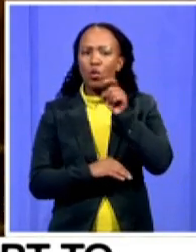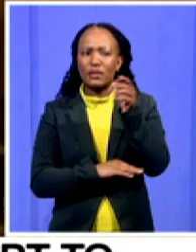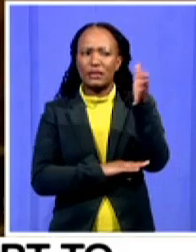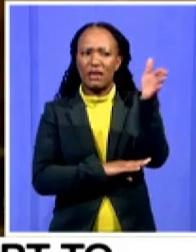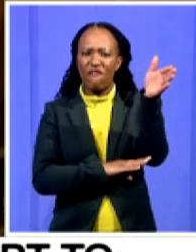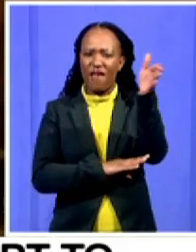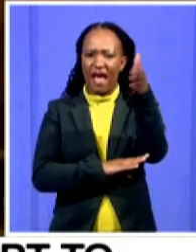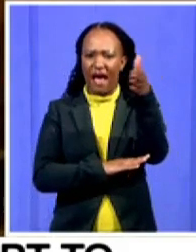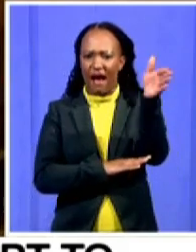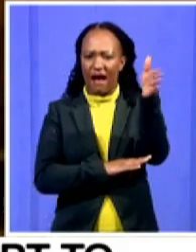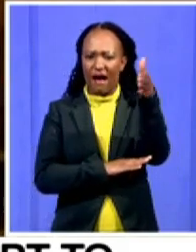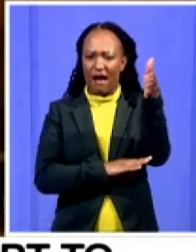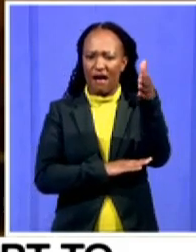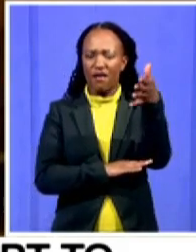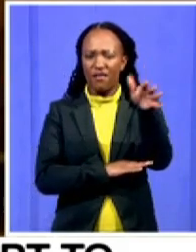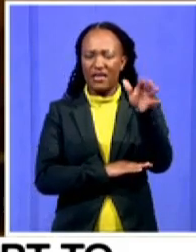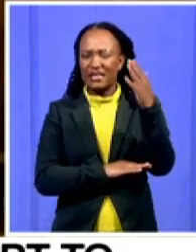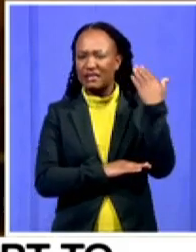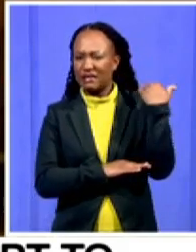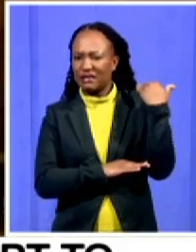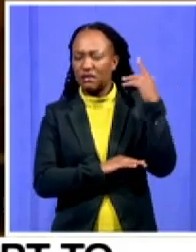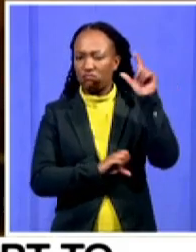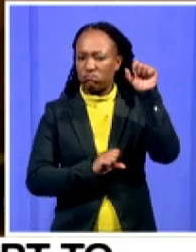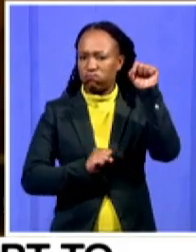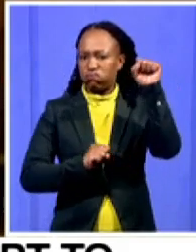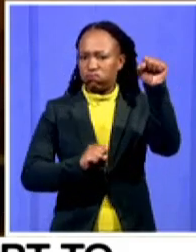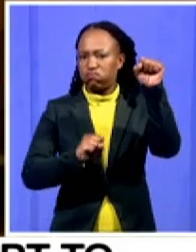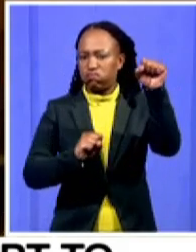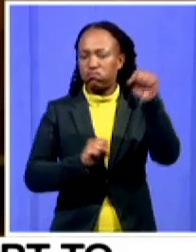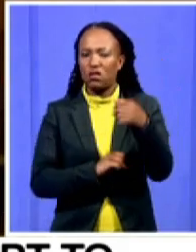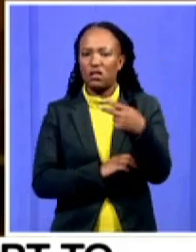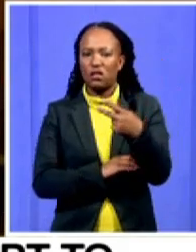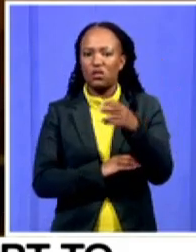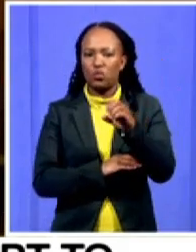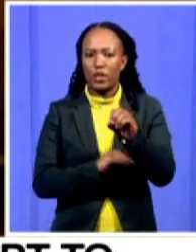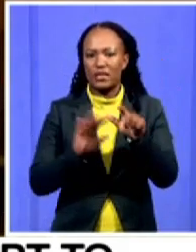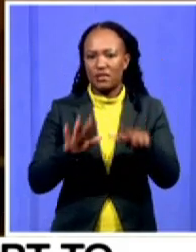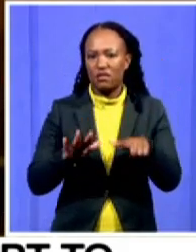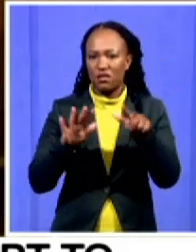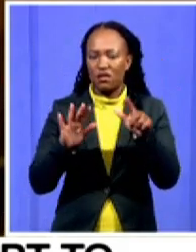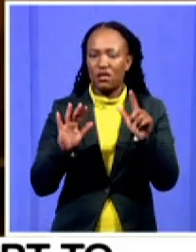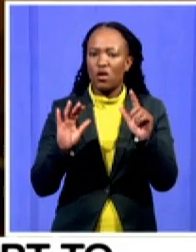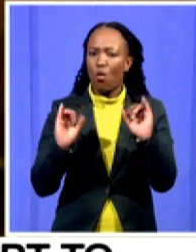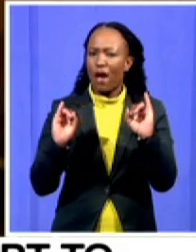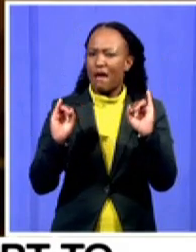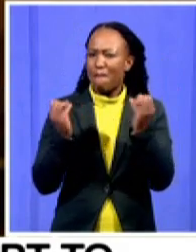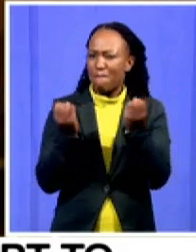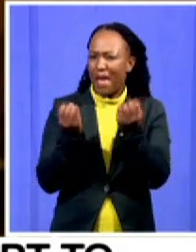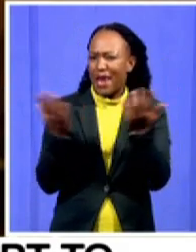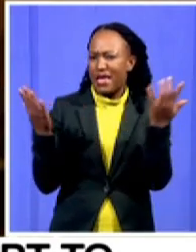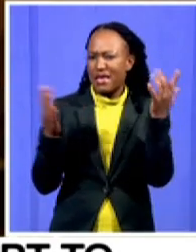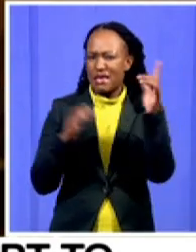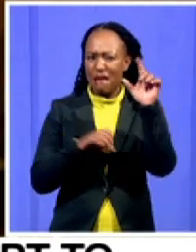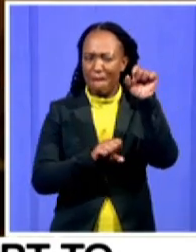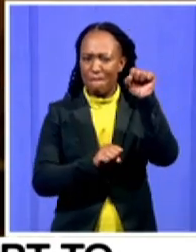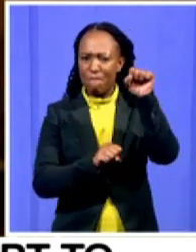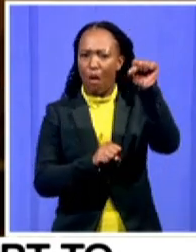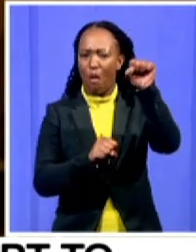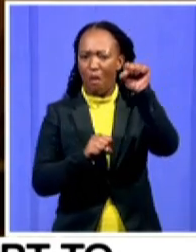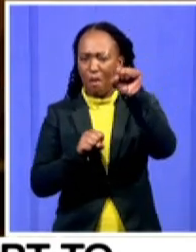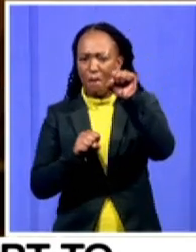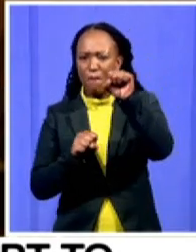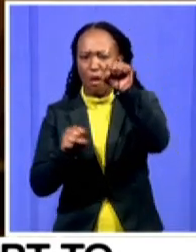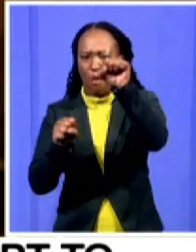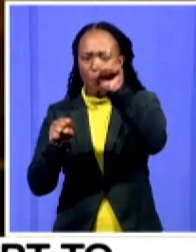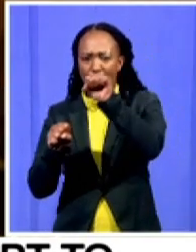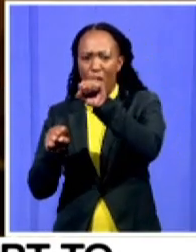flag during the protest in 2017. There was a series of protests where it was against the